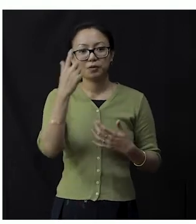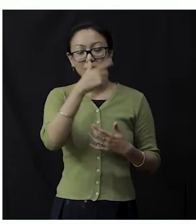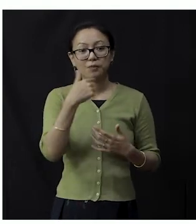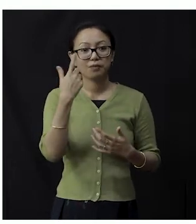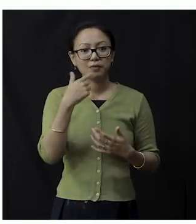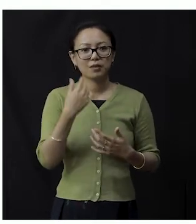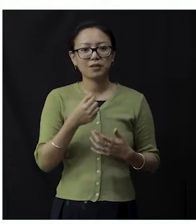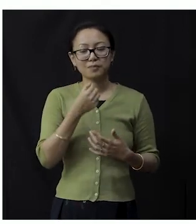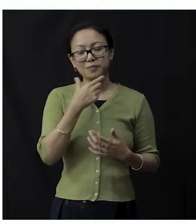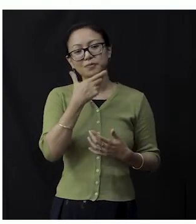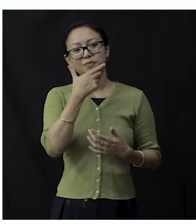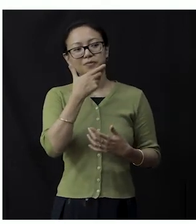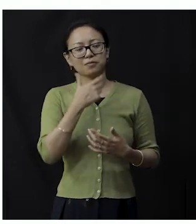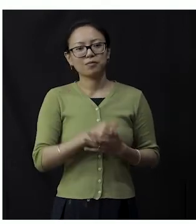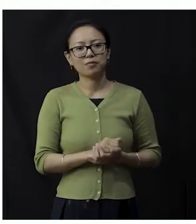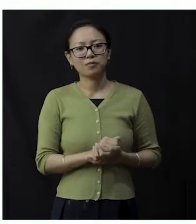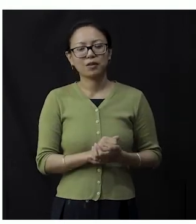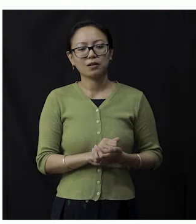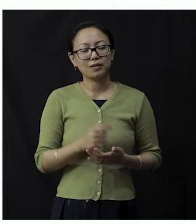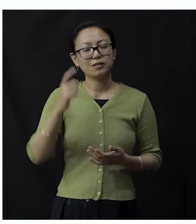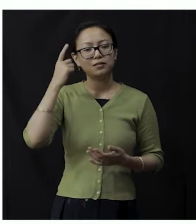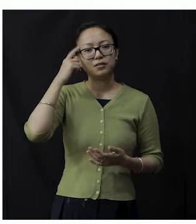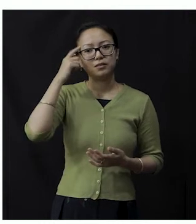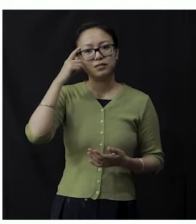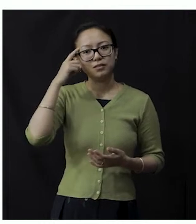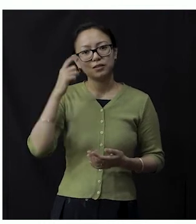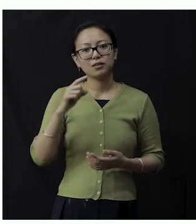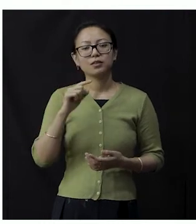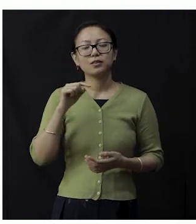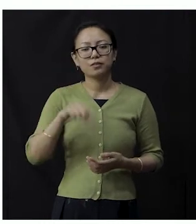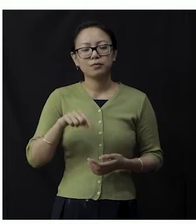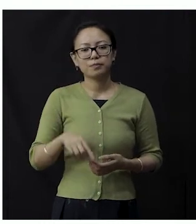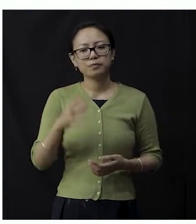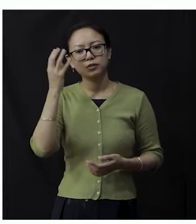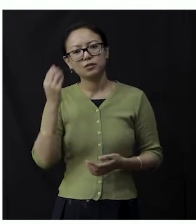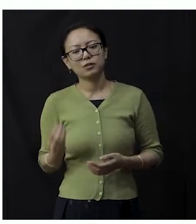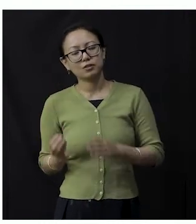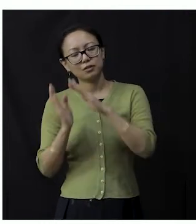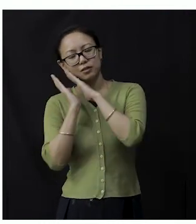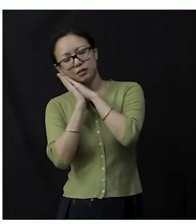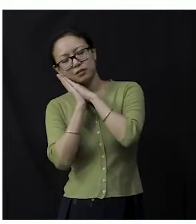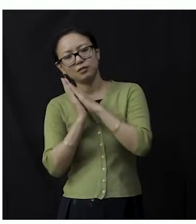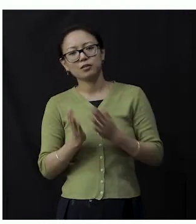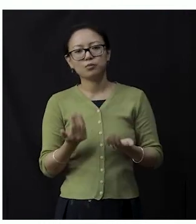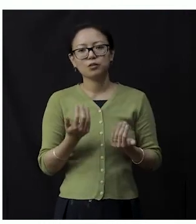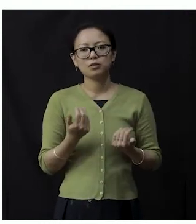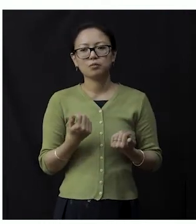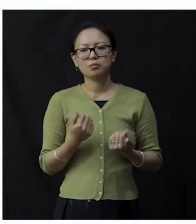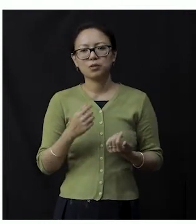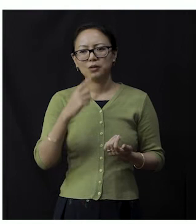excited that wow, now we will be able to sleep at night and we don't have to look at this